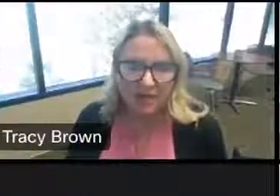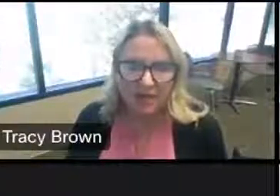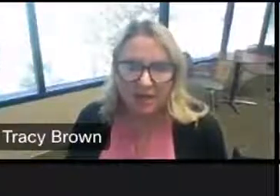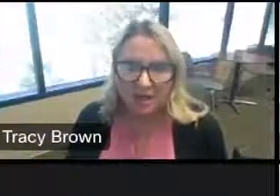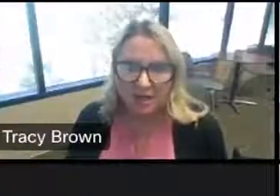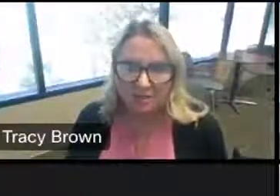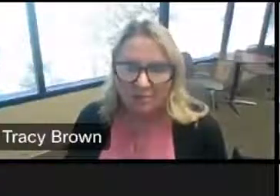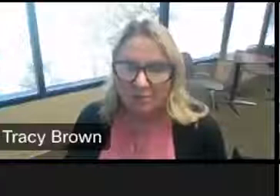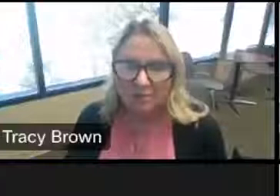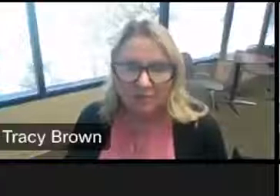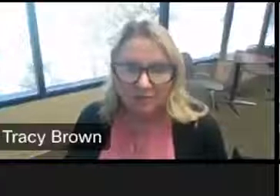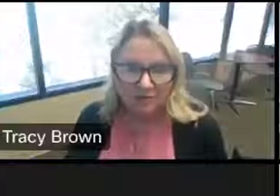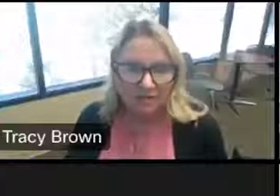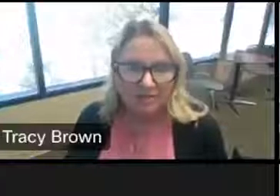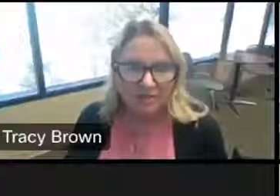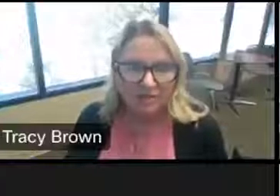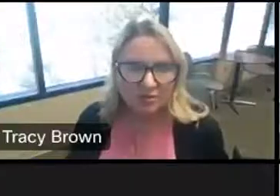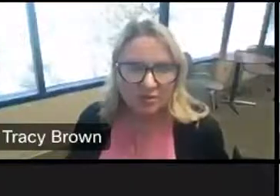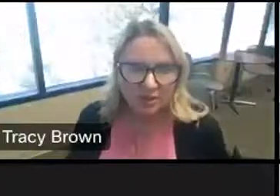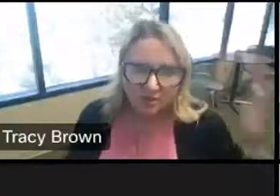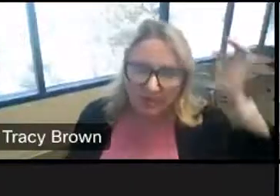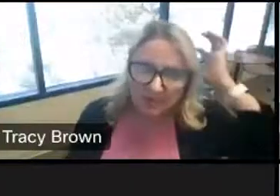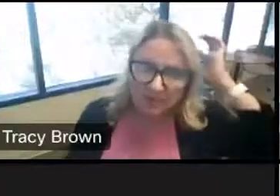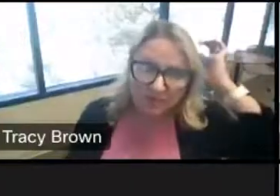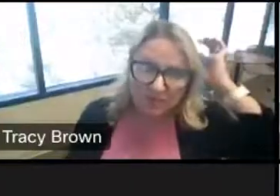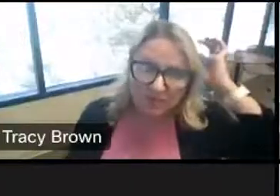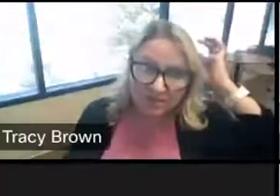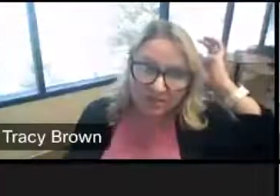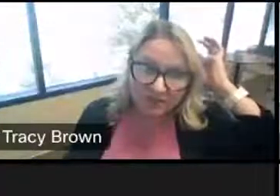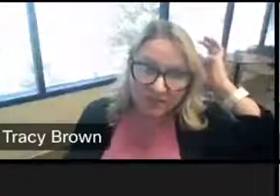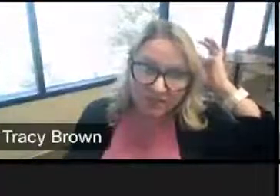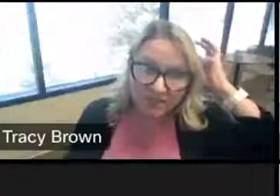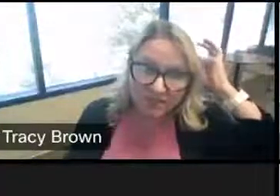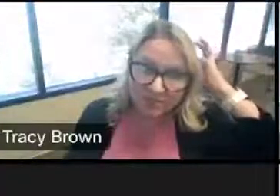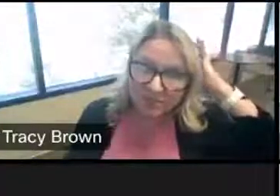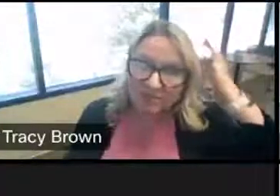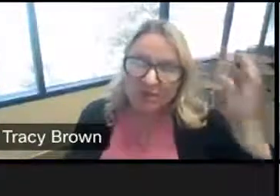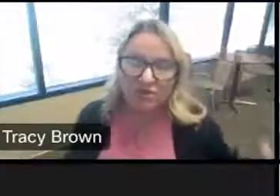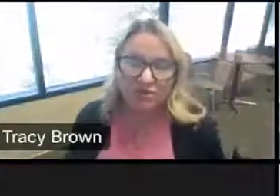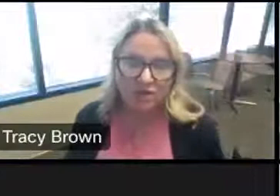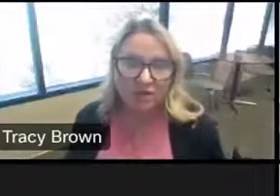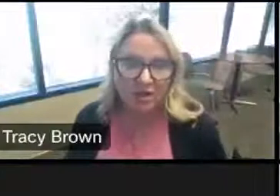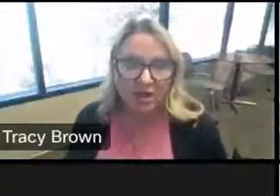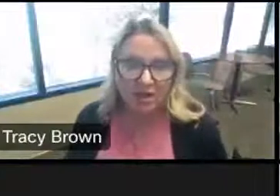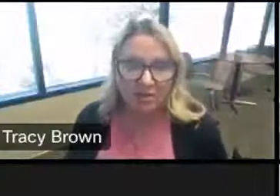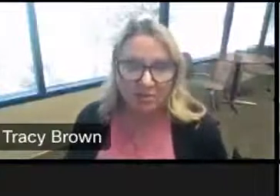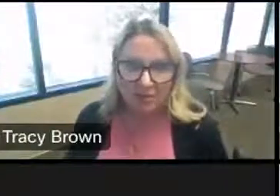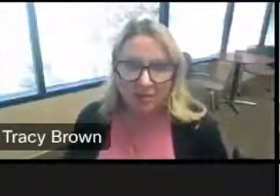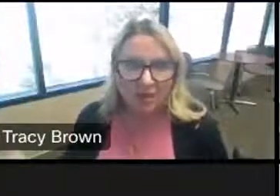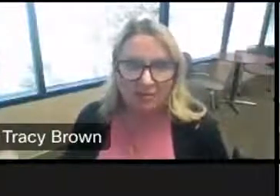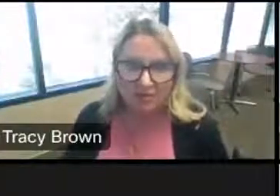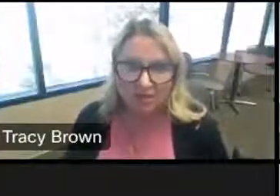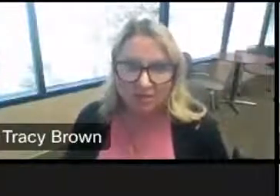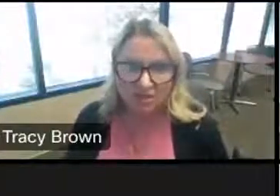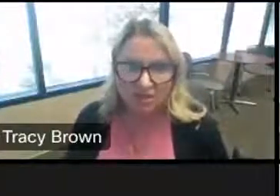a group of clients who might be interested in self-determination, but you aren't sure,